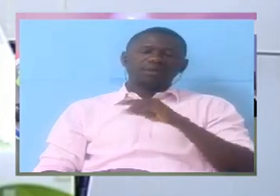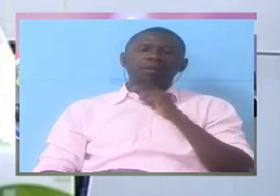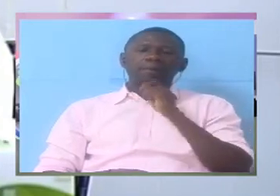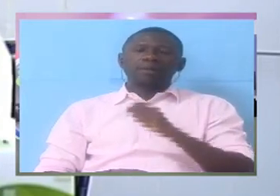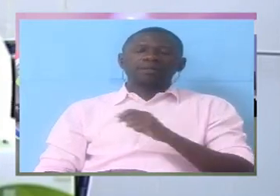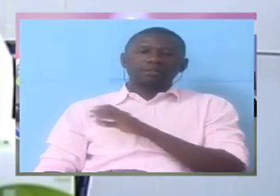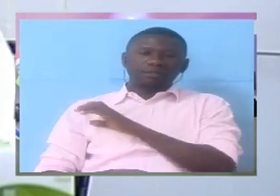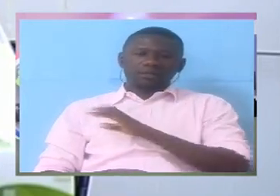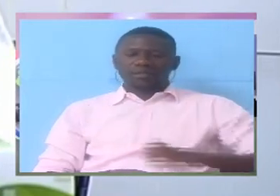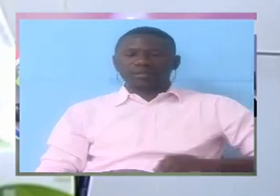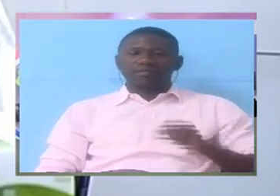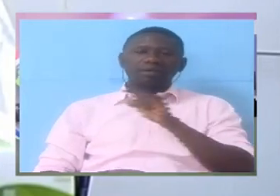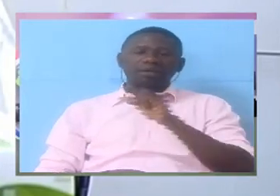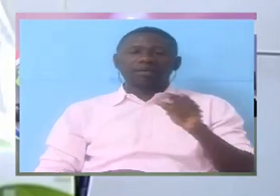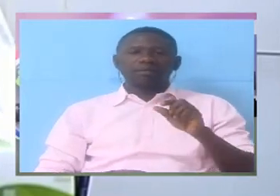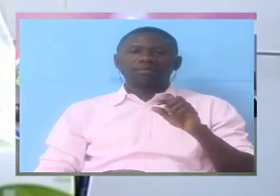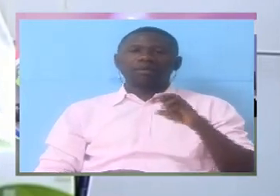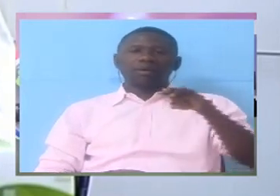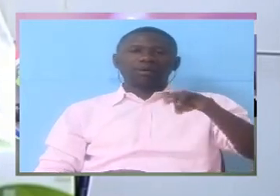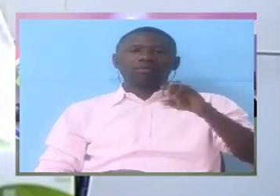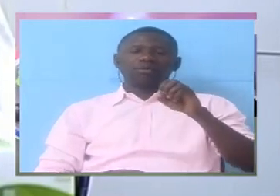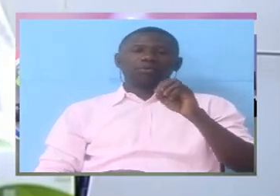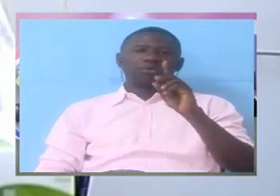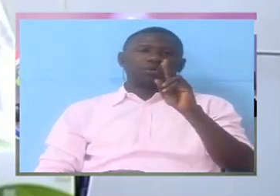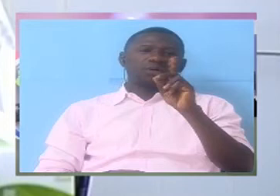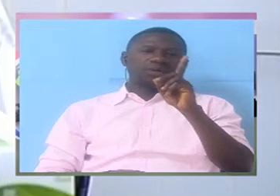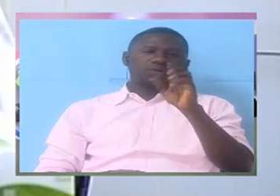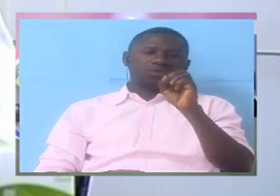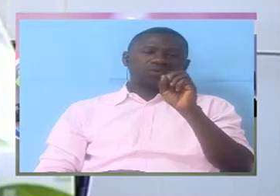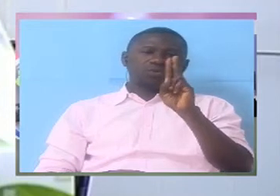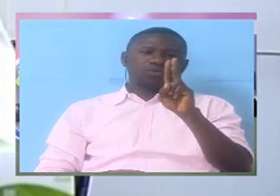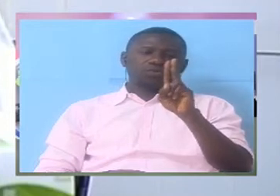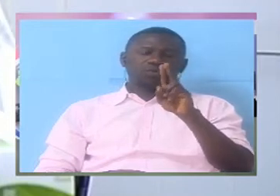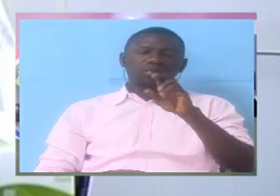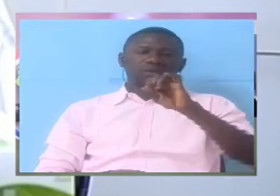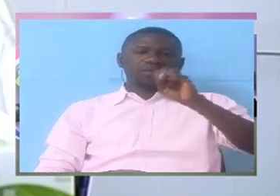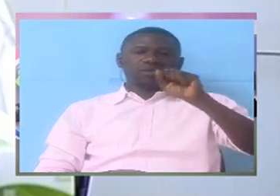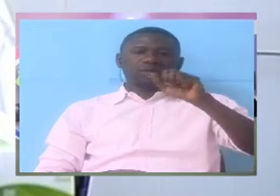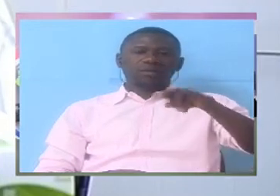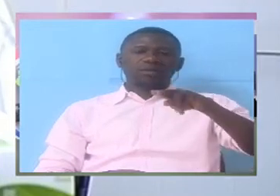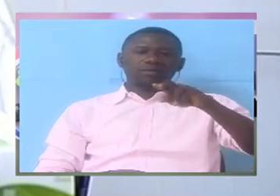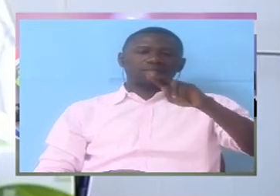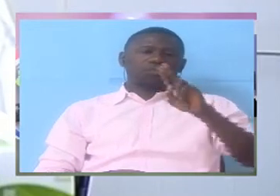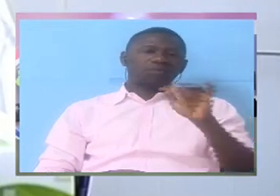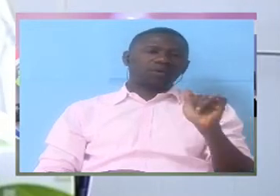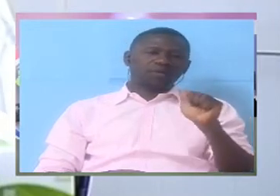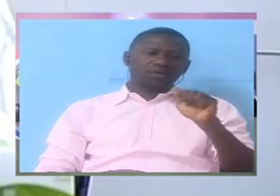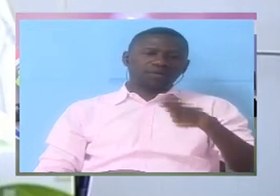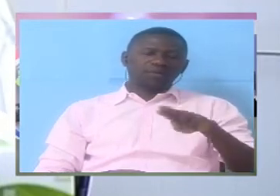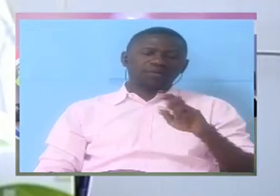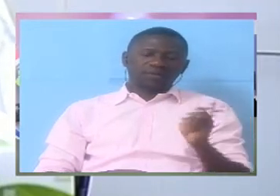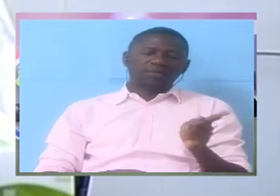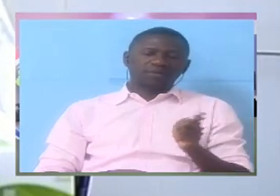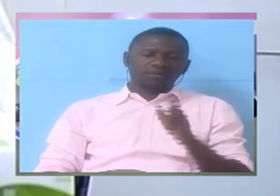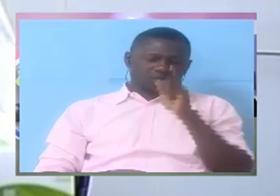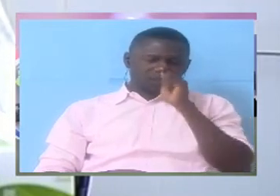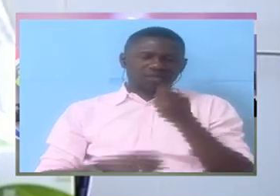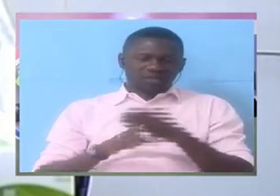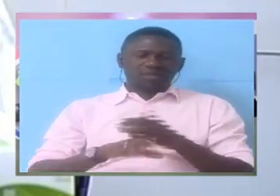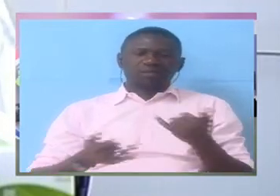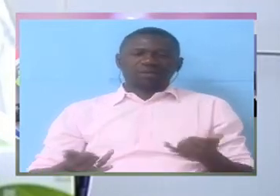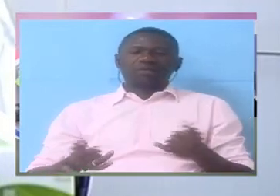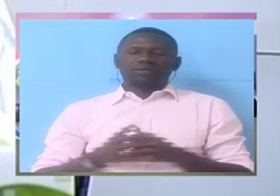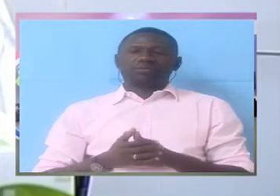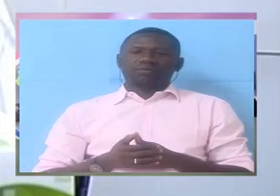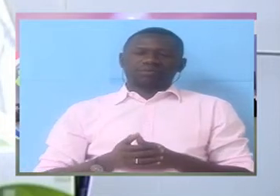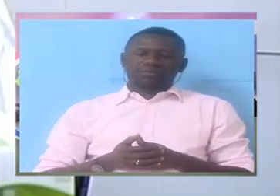him Ojuku. Gafate yene Ojuku. He is late now. Bandale saying. Yeah, so just to tell